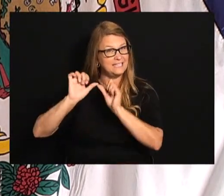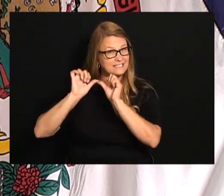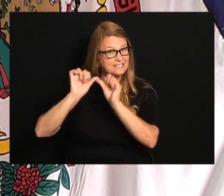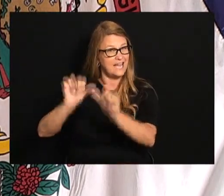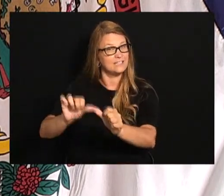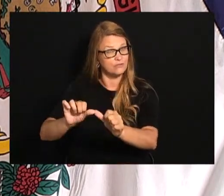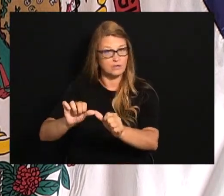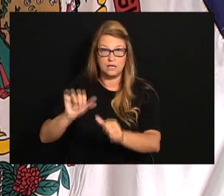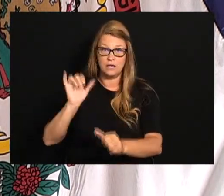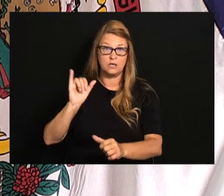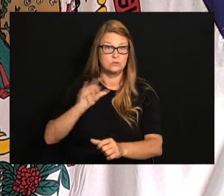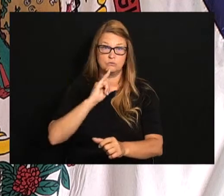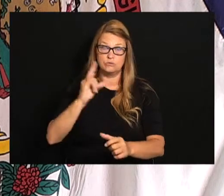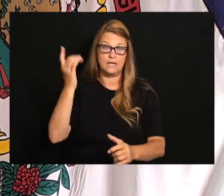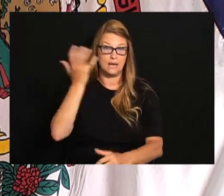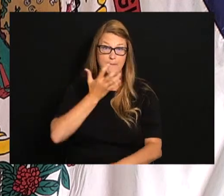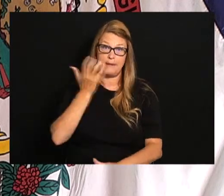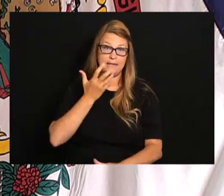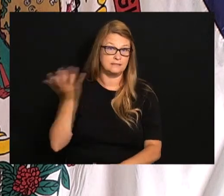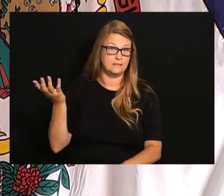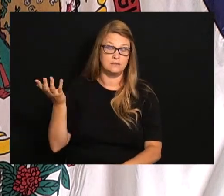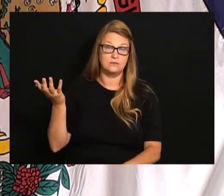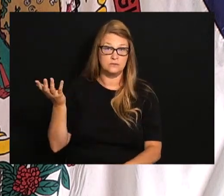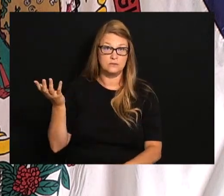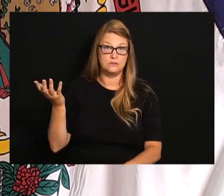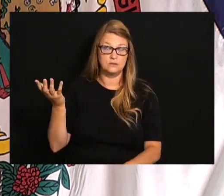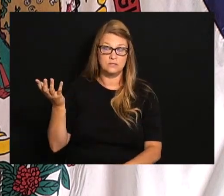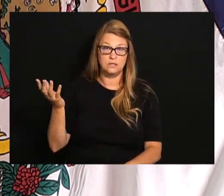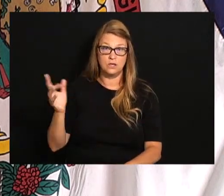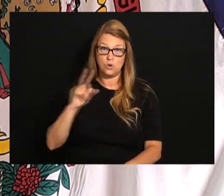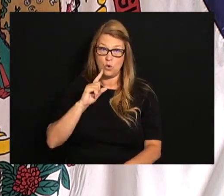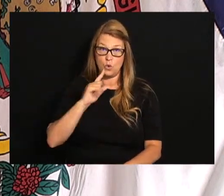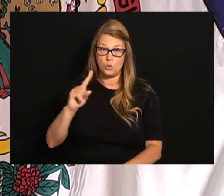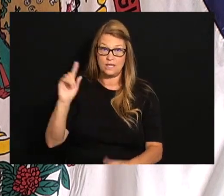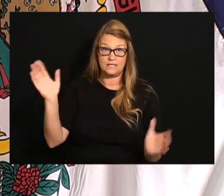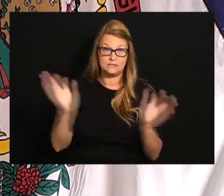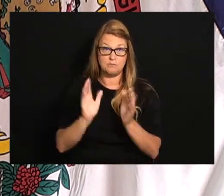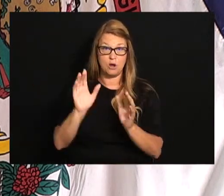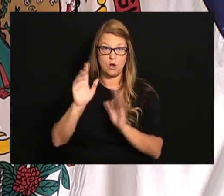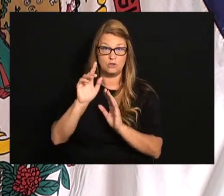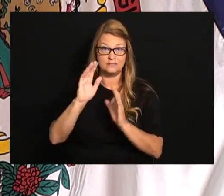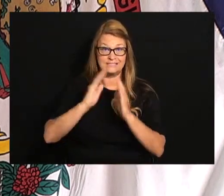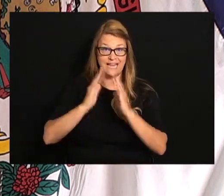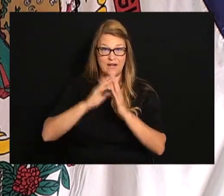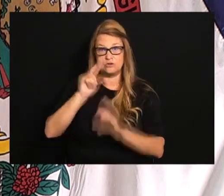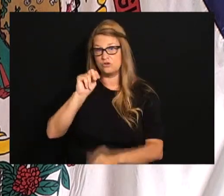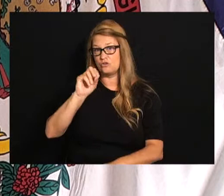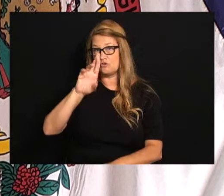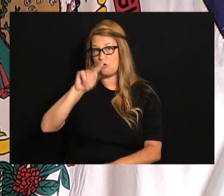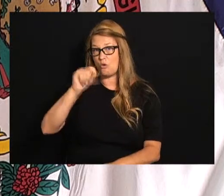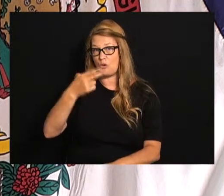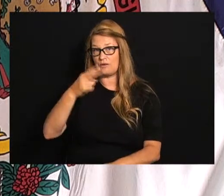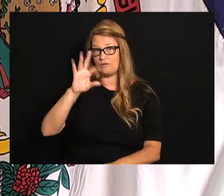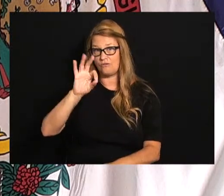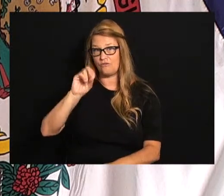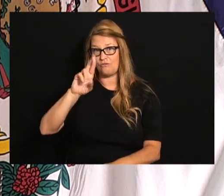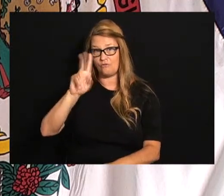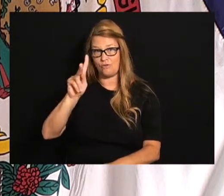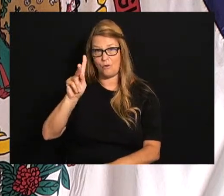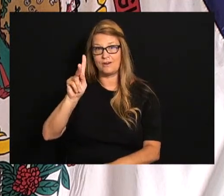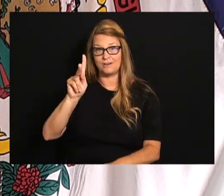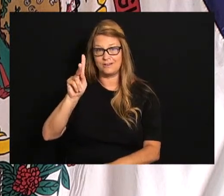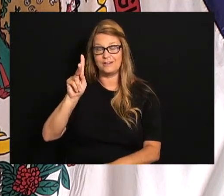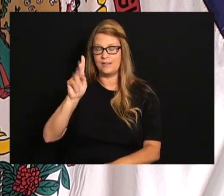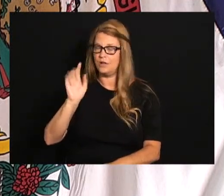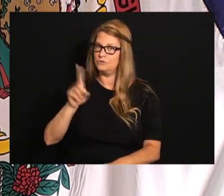championships. Amazing, amazing. Truly, from a little town in North Fork, it was unflat believable. You